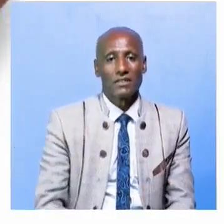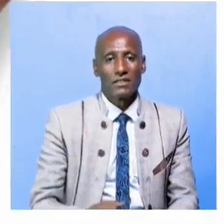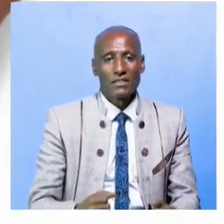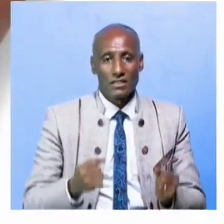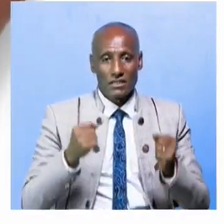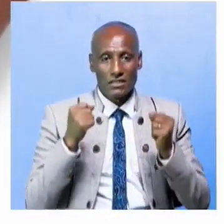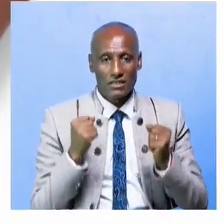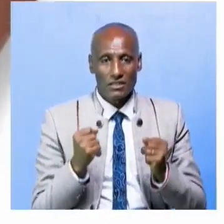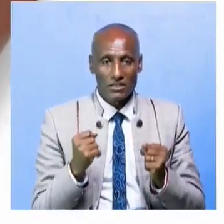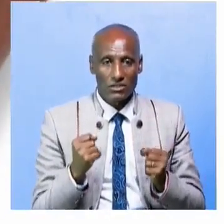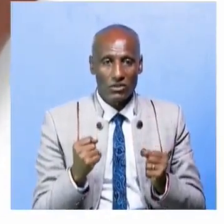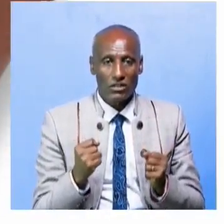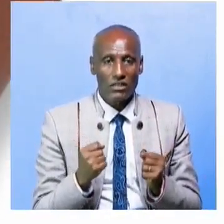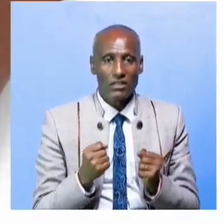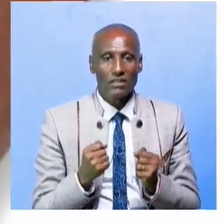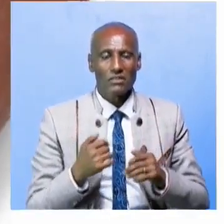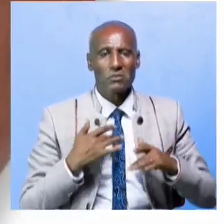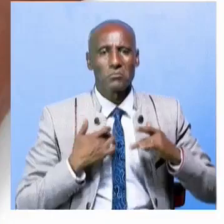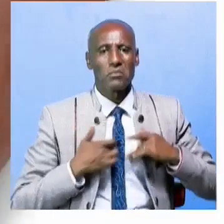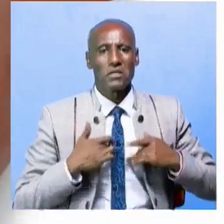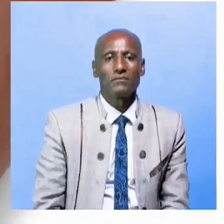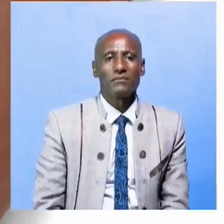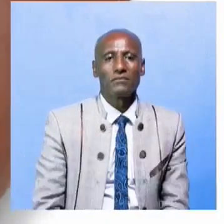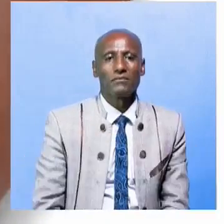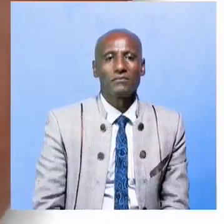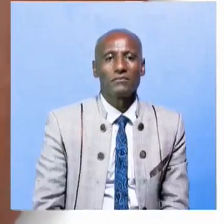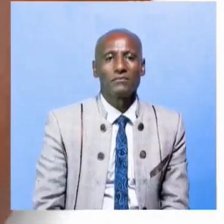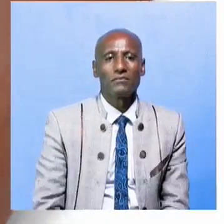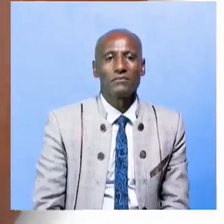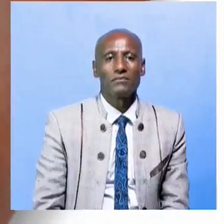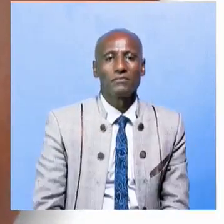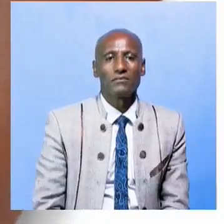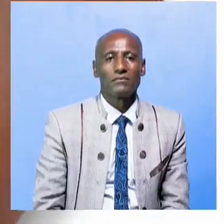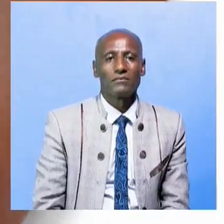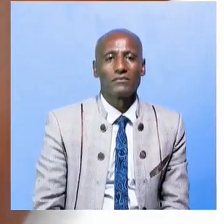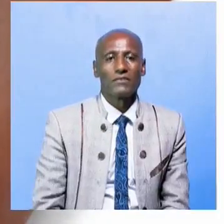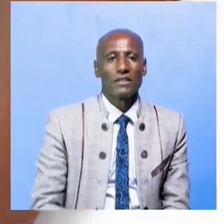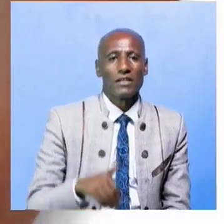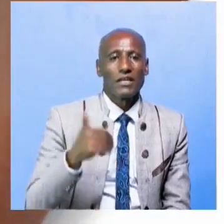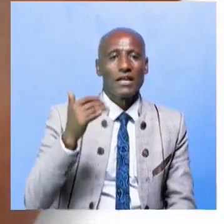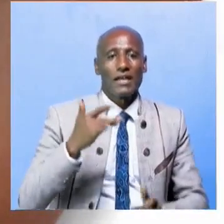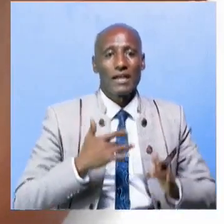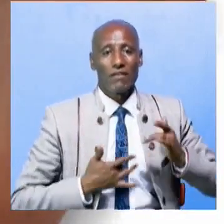In this case, it could be a feeling. It could be a feeling.